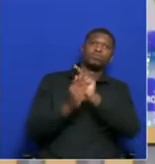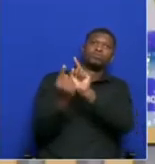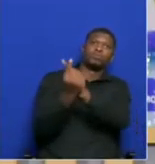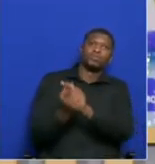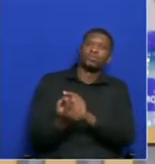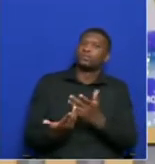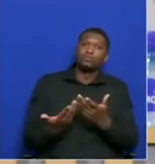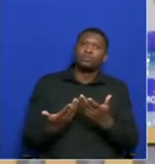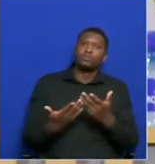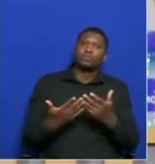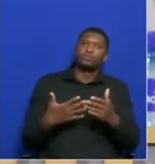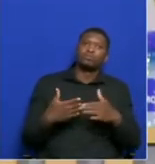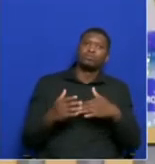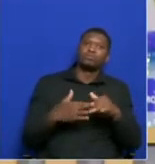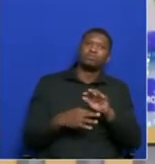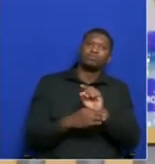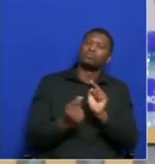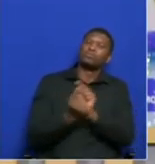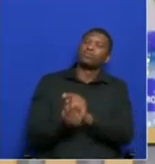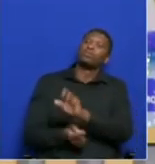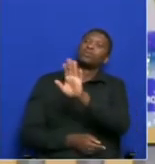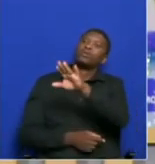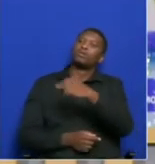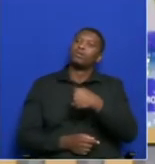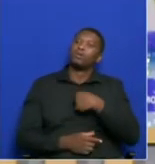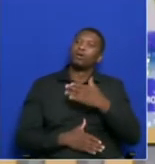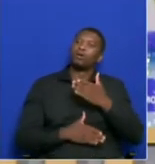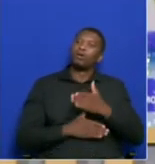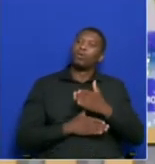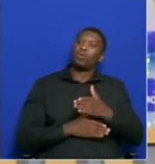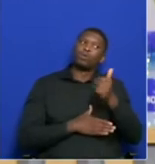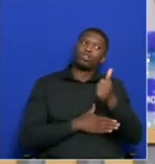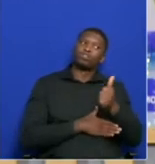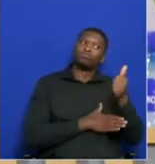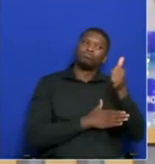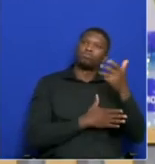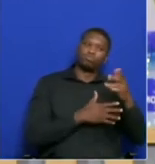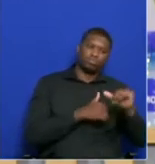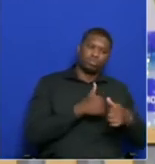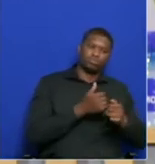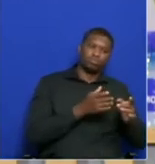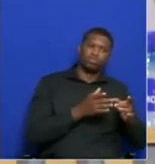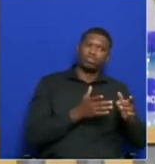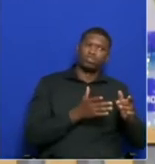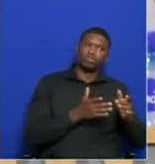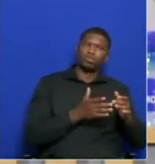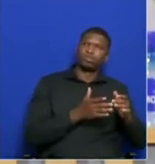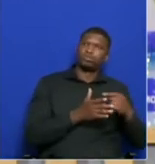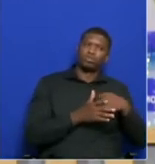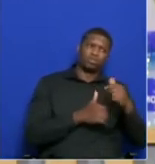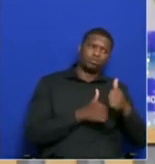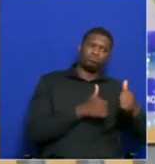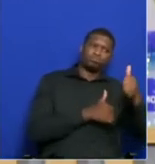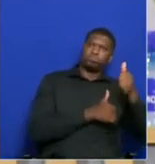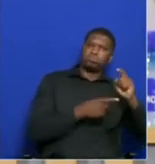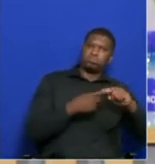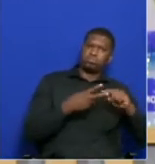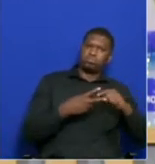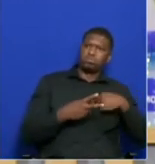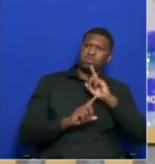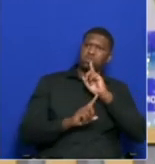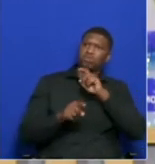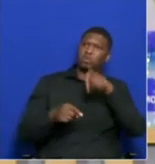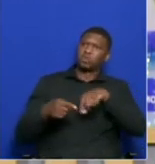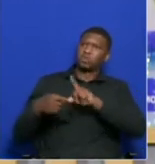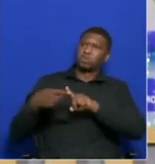he said, I'm the deputy chief and I'm giving you instruction, go and do 1, 2, 3, 4. So I'm saying in terms of the